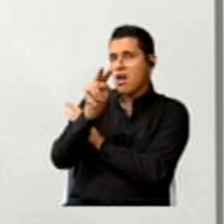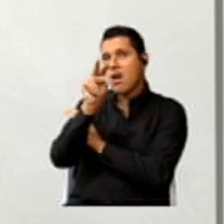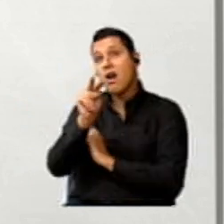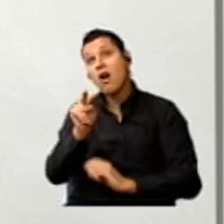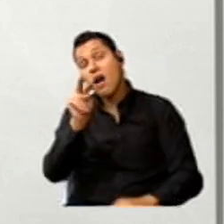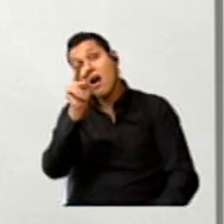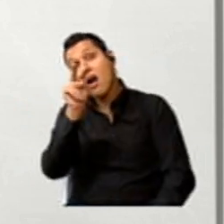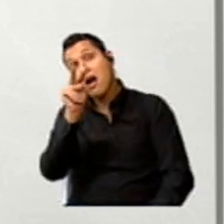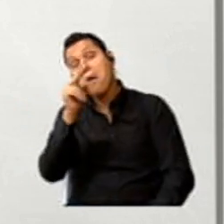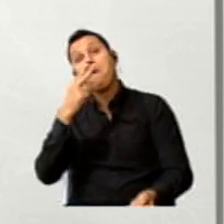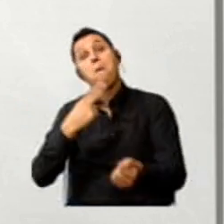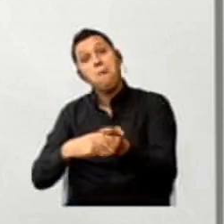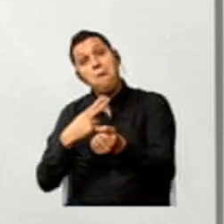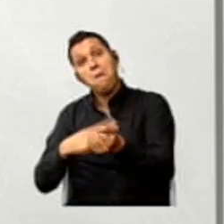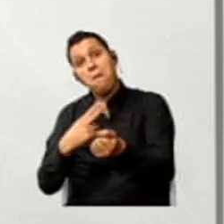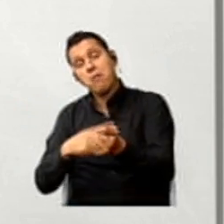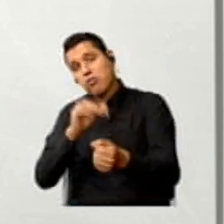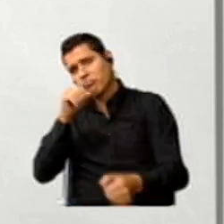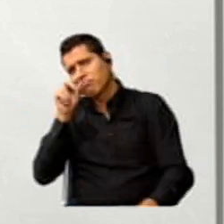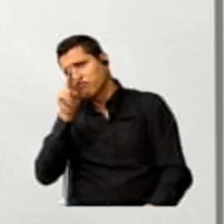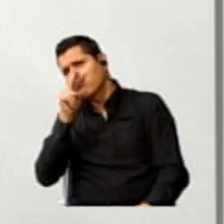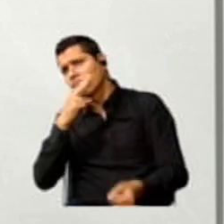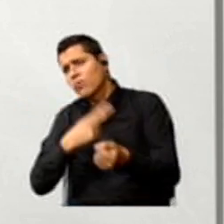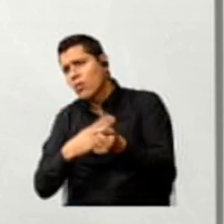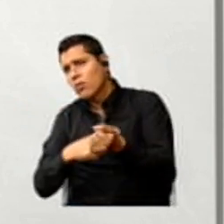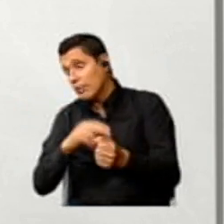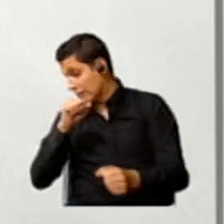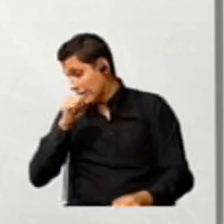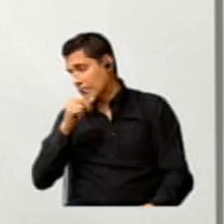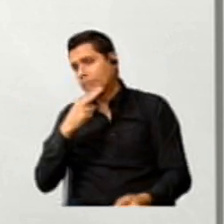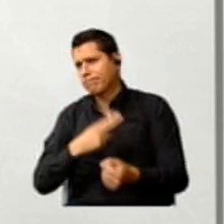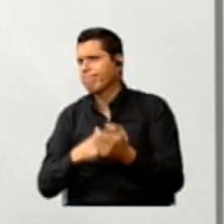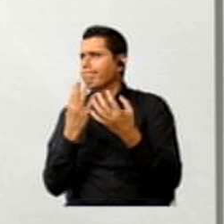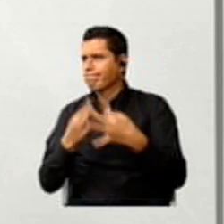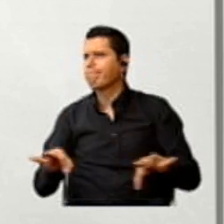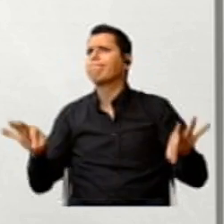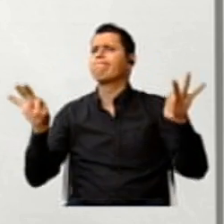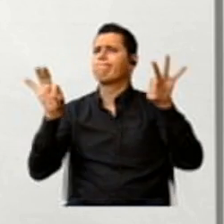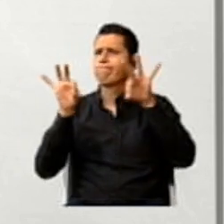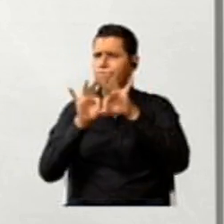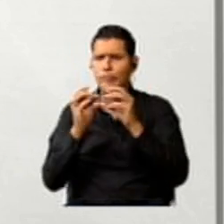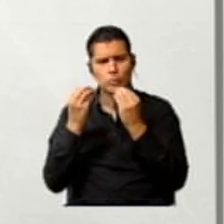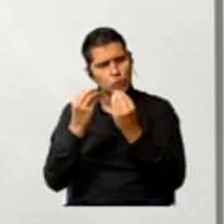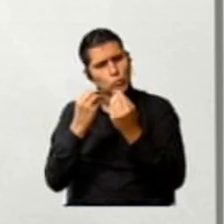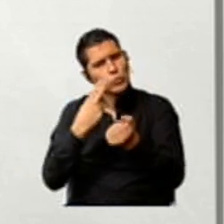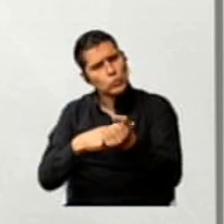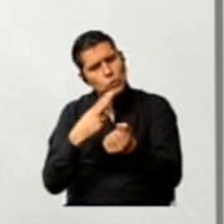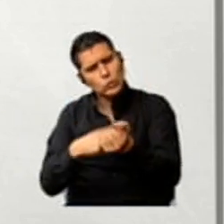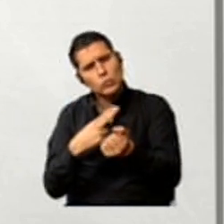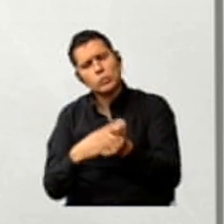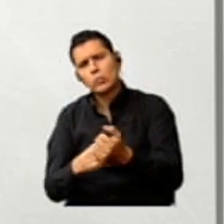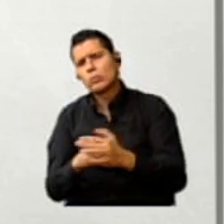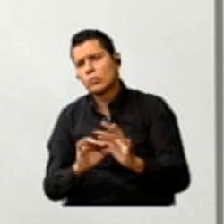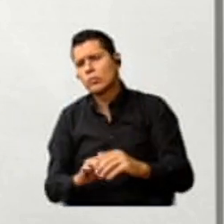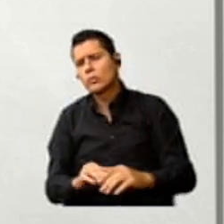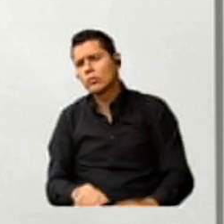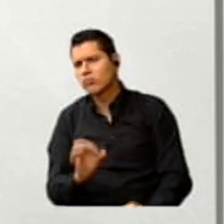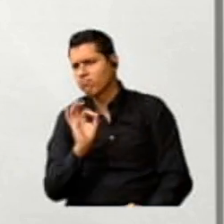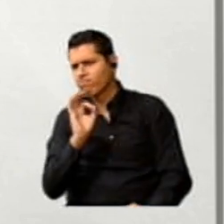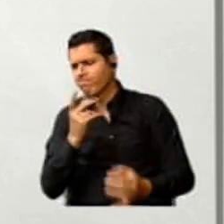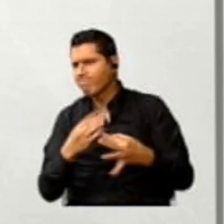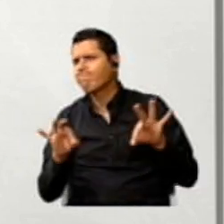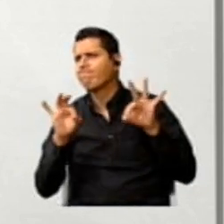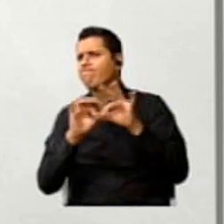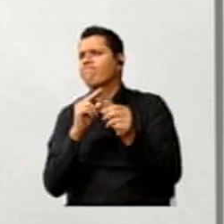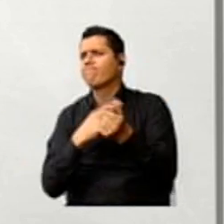Waldo. Oh, the hospital, yes, very important nowadays. Oh,